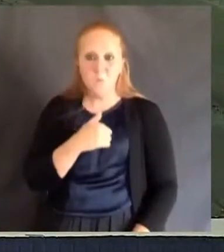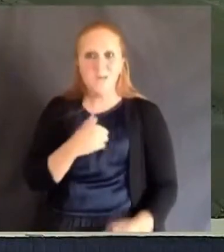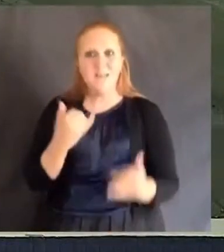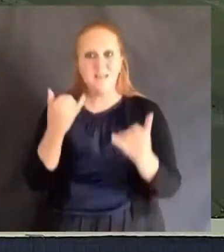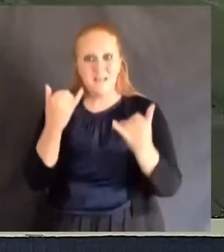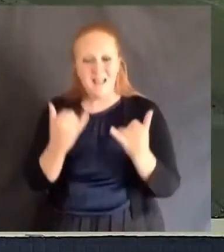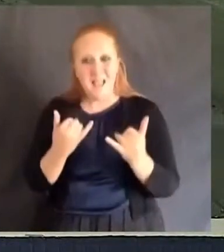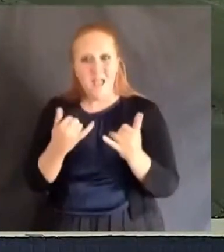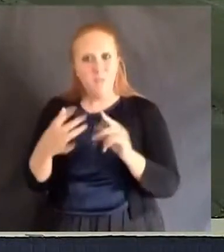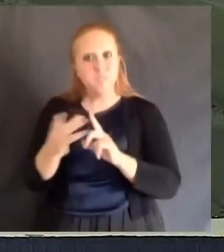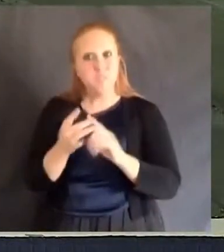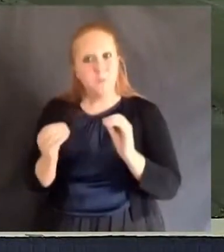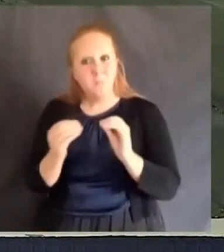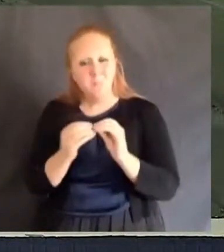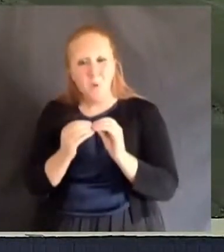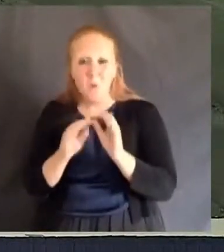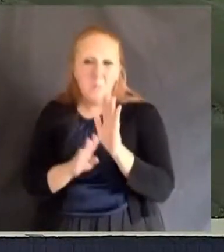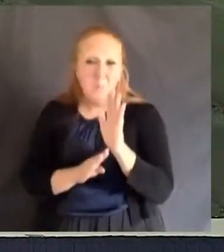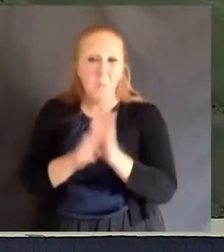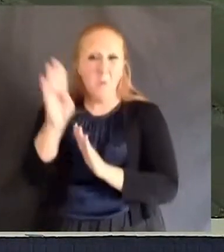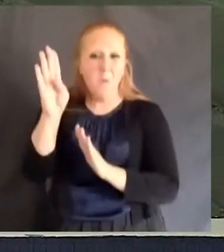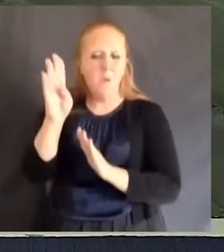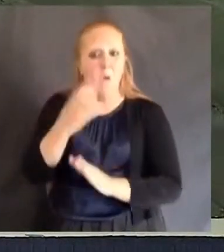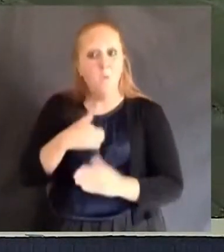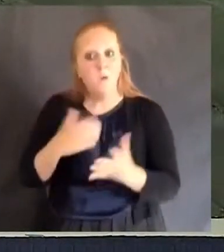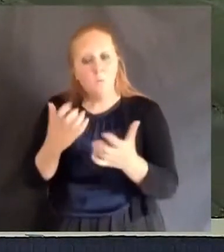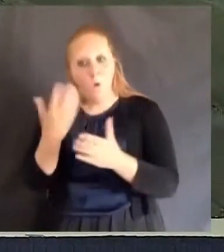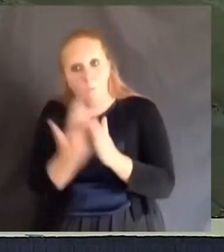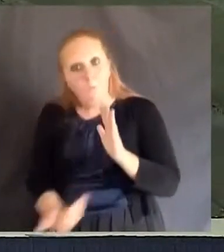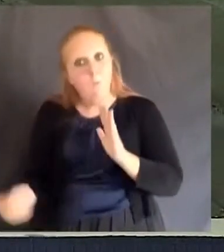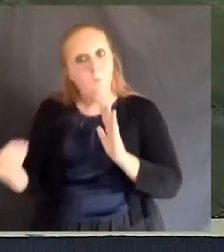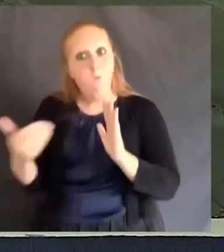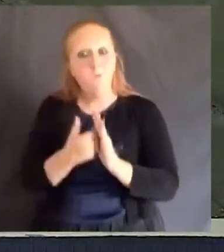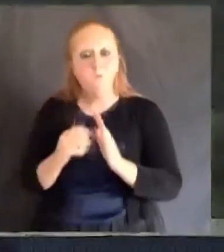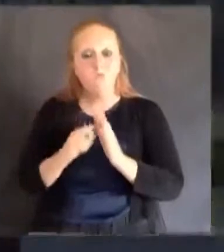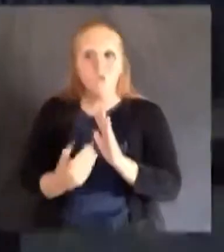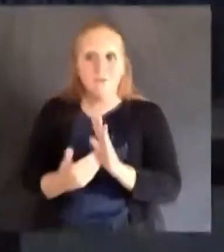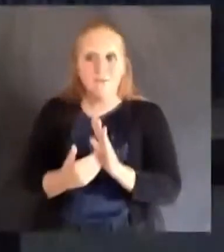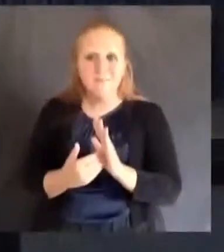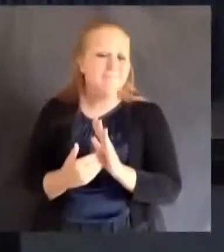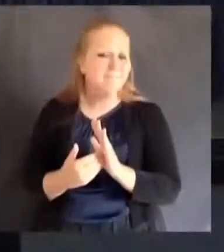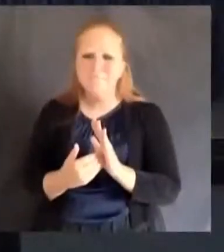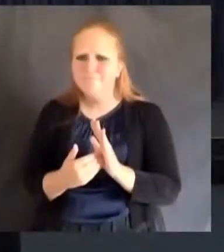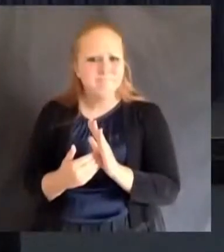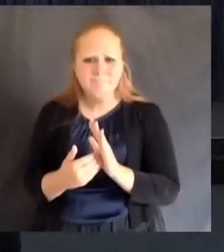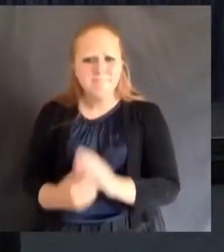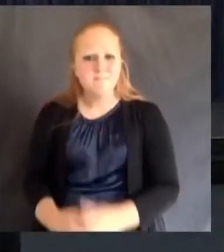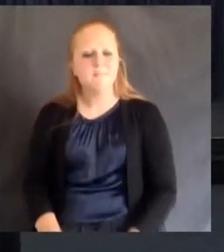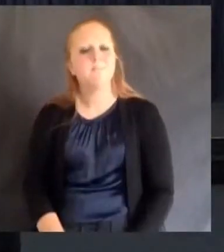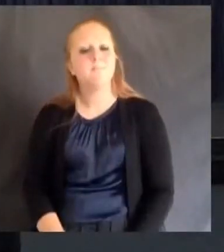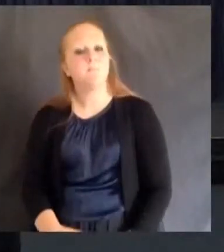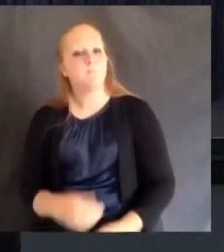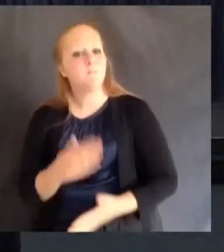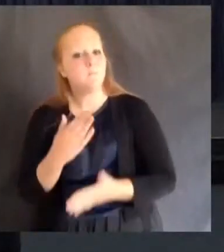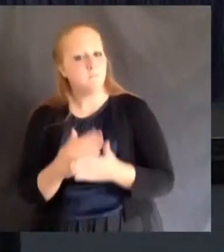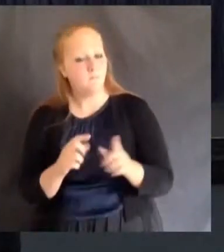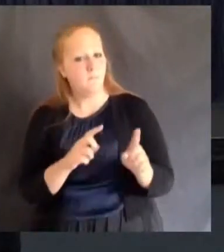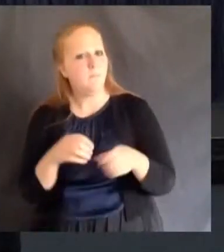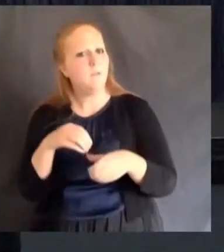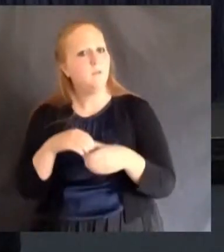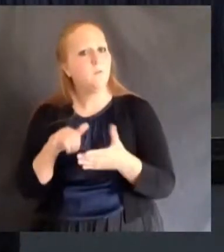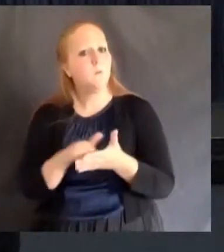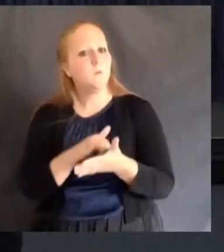I mean, who wants to go through that again? on testing. Some testing sites in New York,